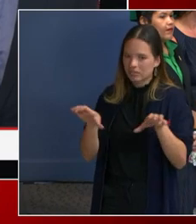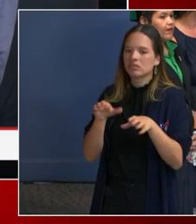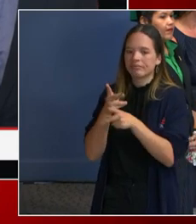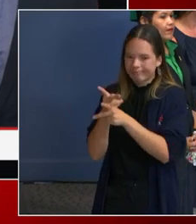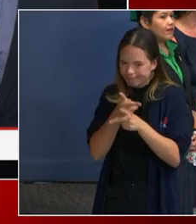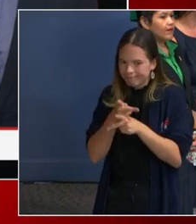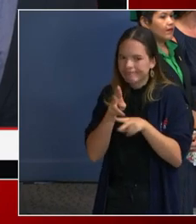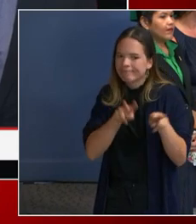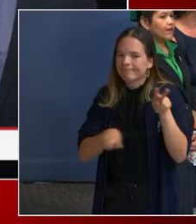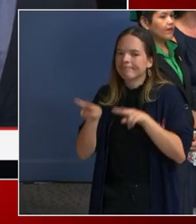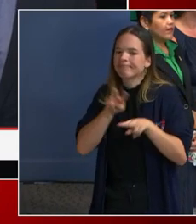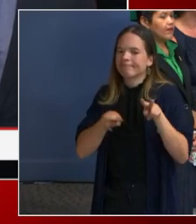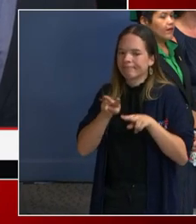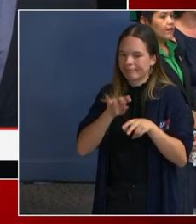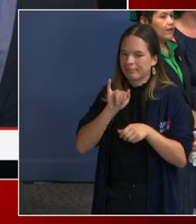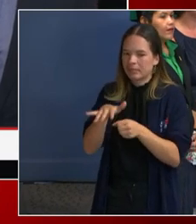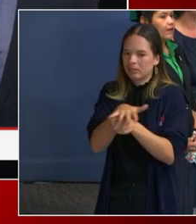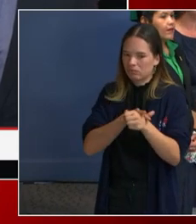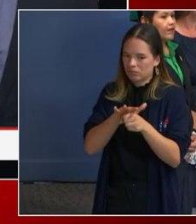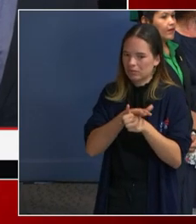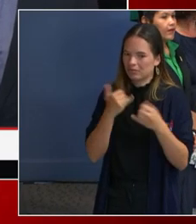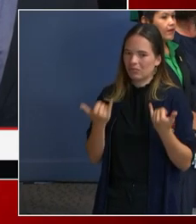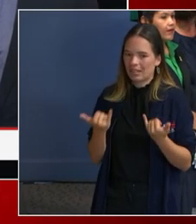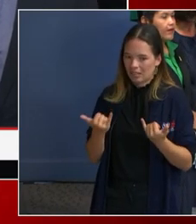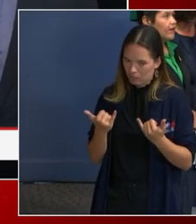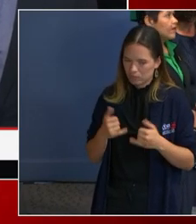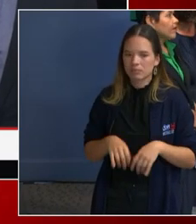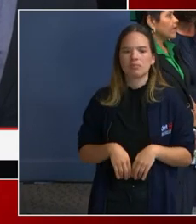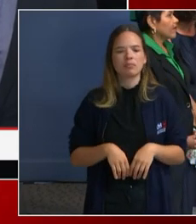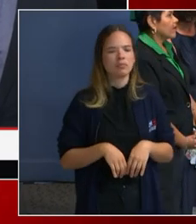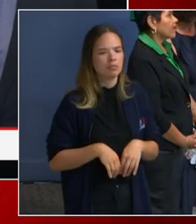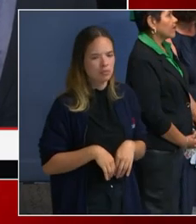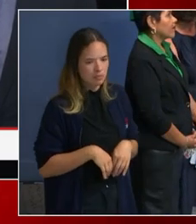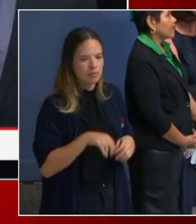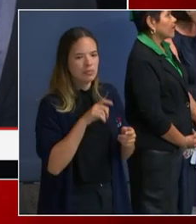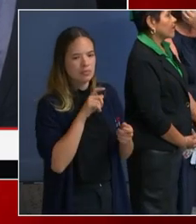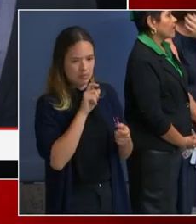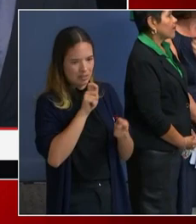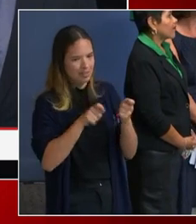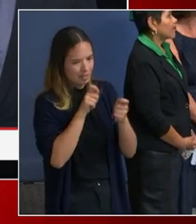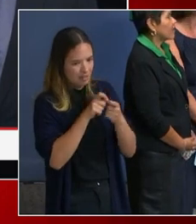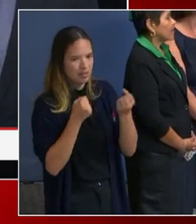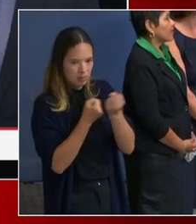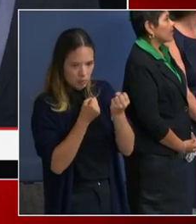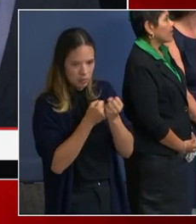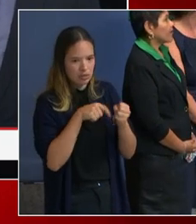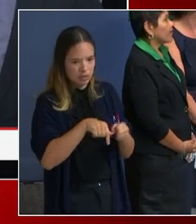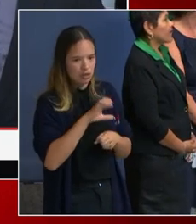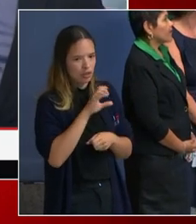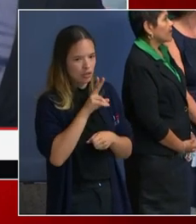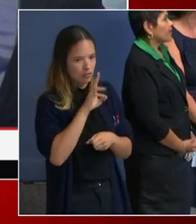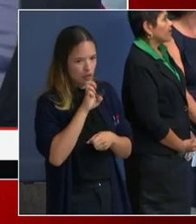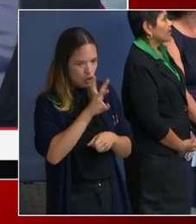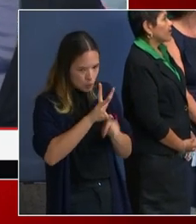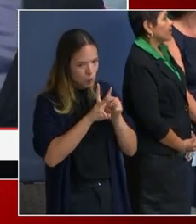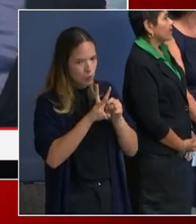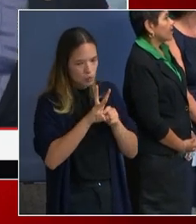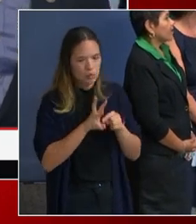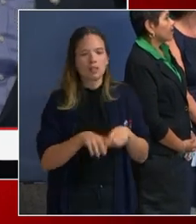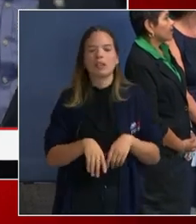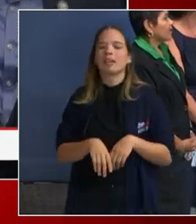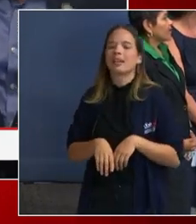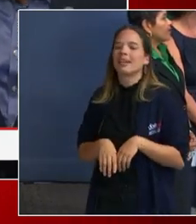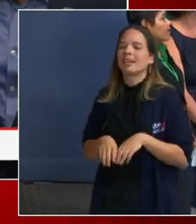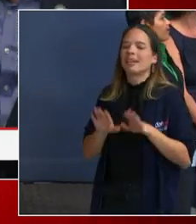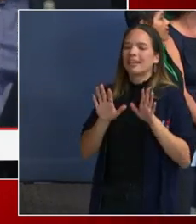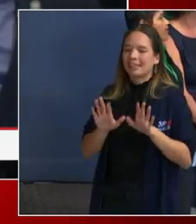But specifically to enforce the curfew? Listen, they enforce, some of the biggest problems we have